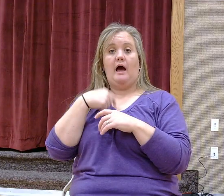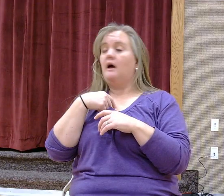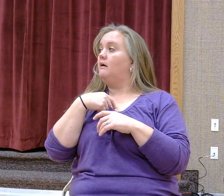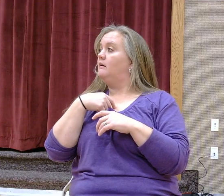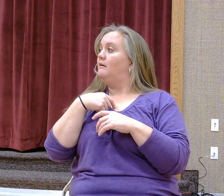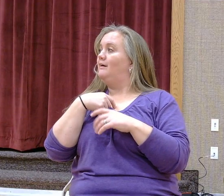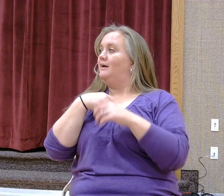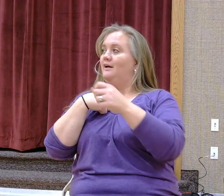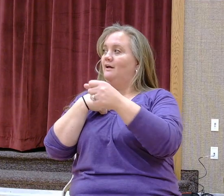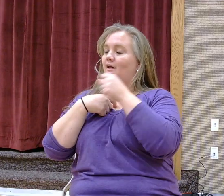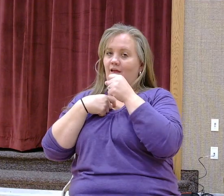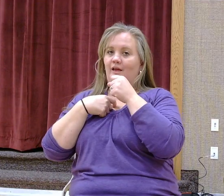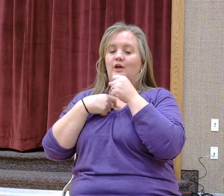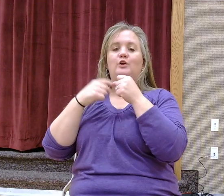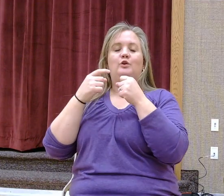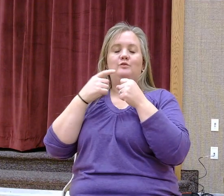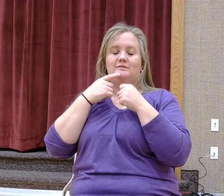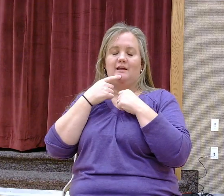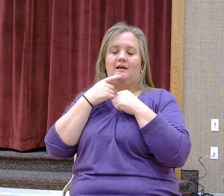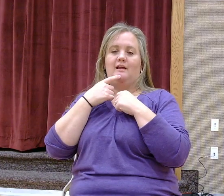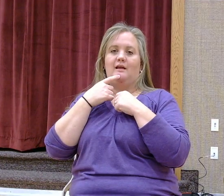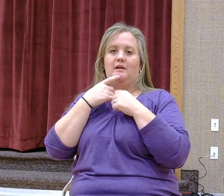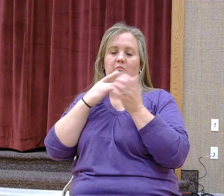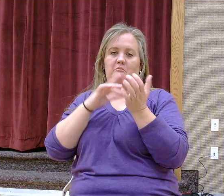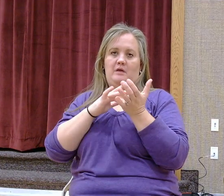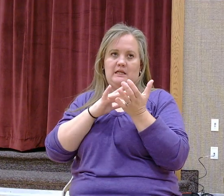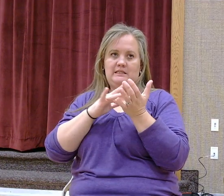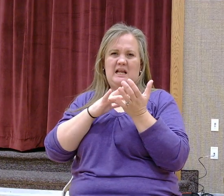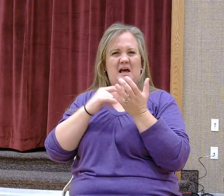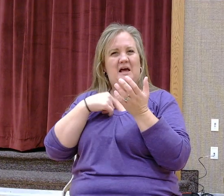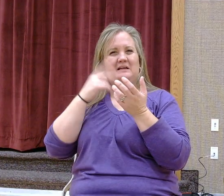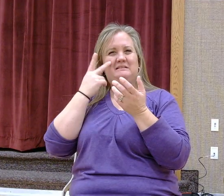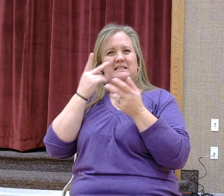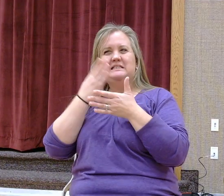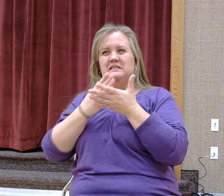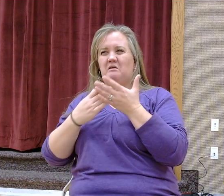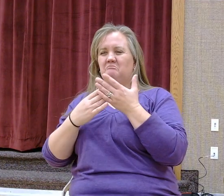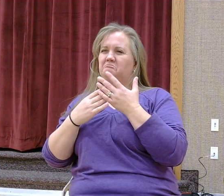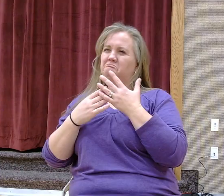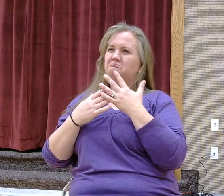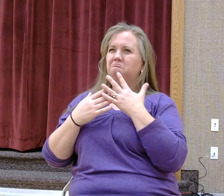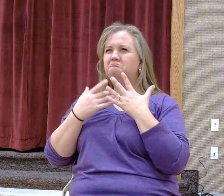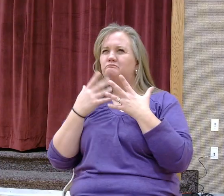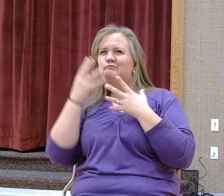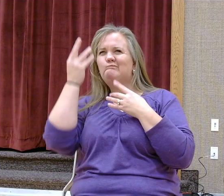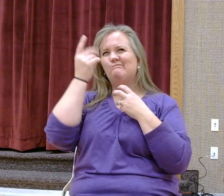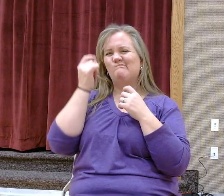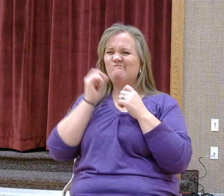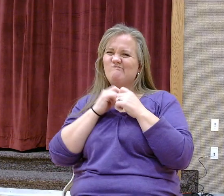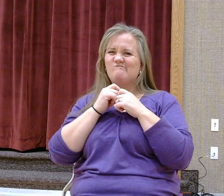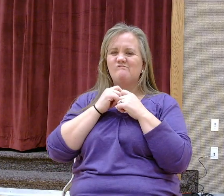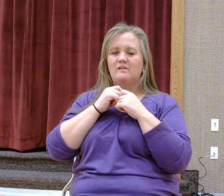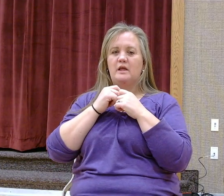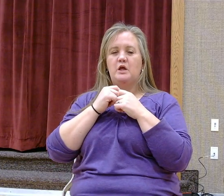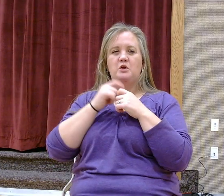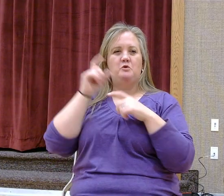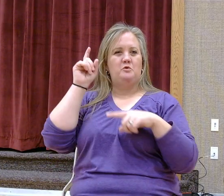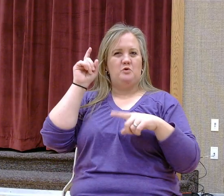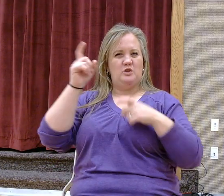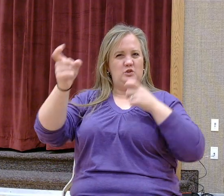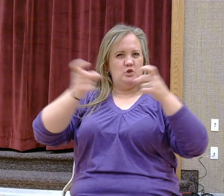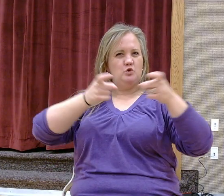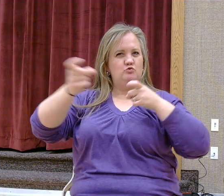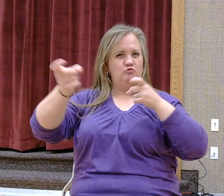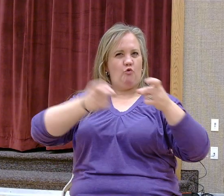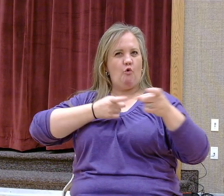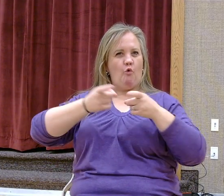You mentioned antibiotics, and I've seen some questionable advice. Since antibiotics are a controlled substance. You can't just get